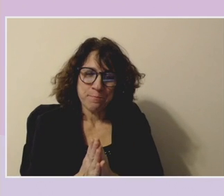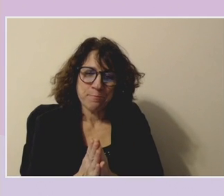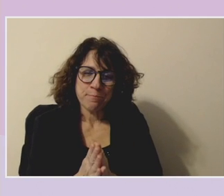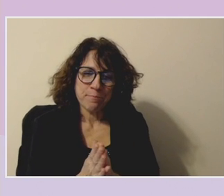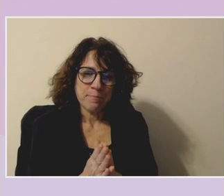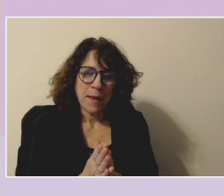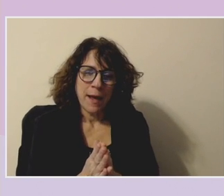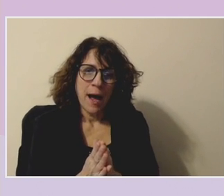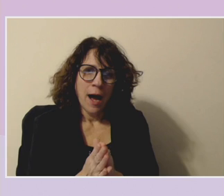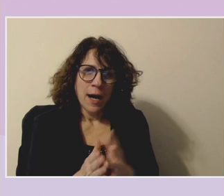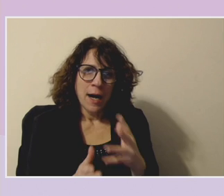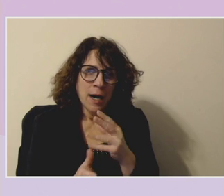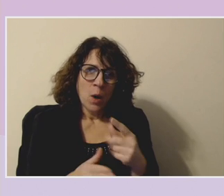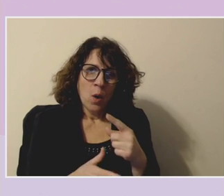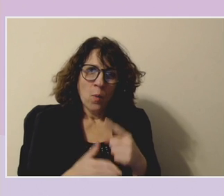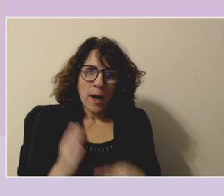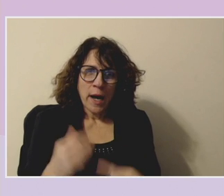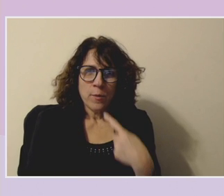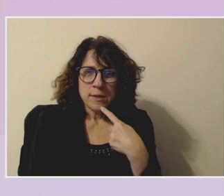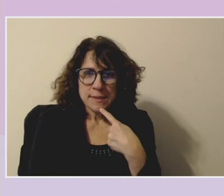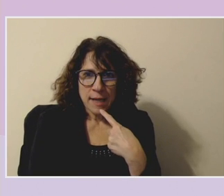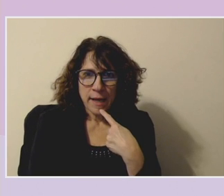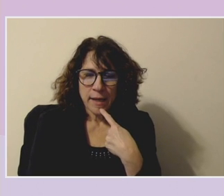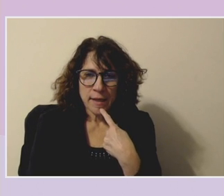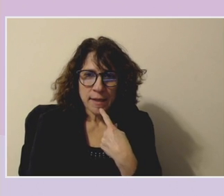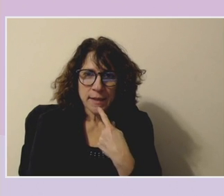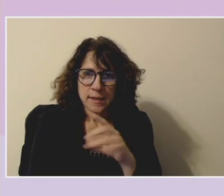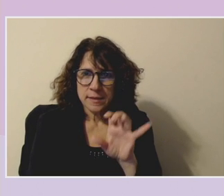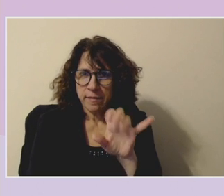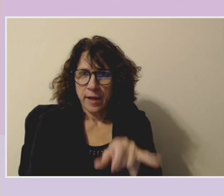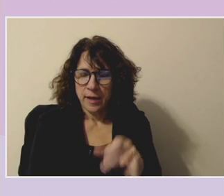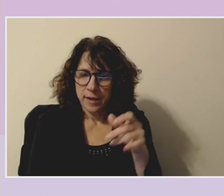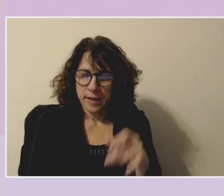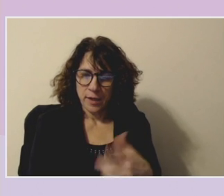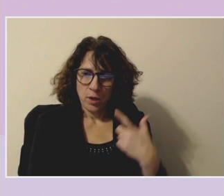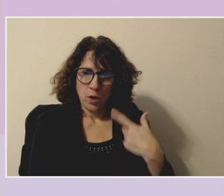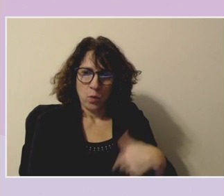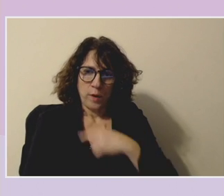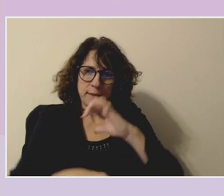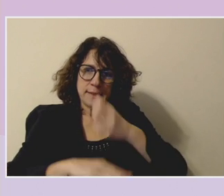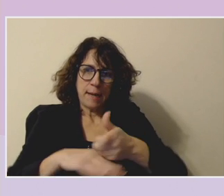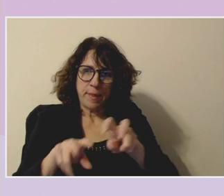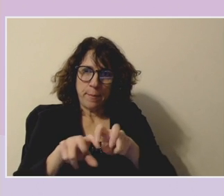And what I will say is that we put this panel